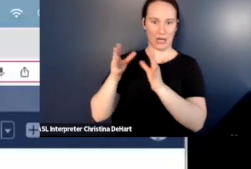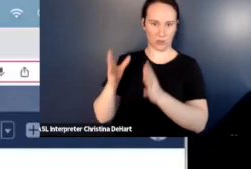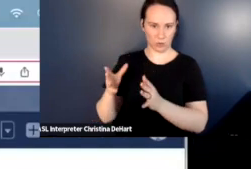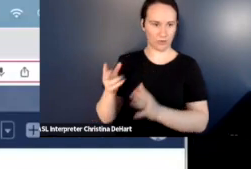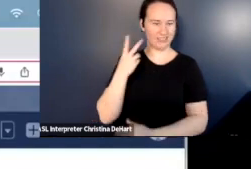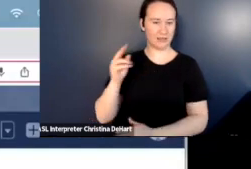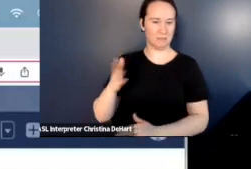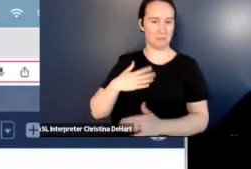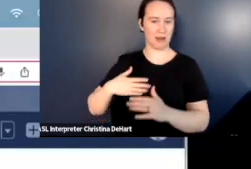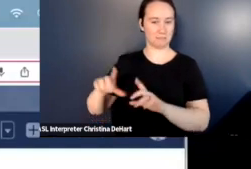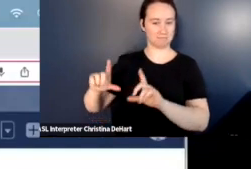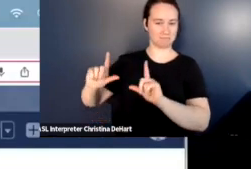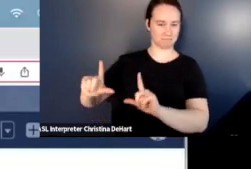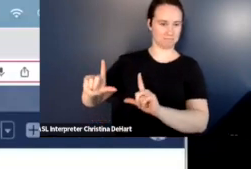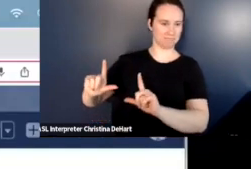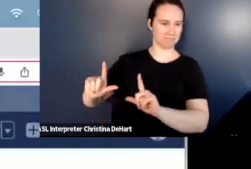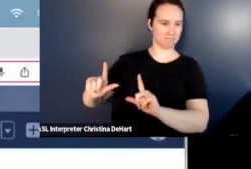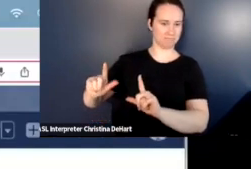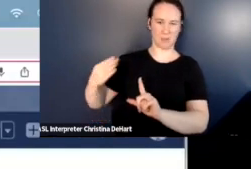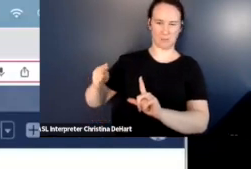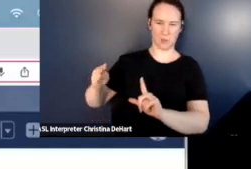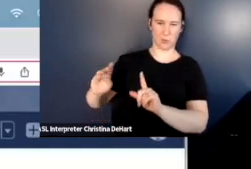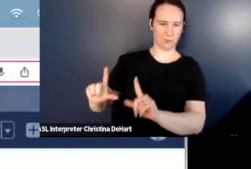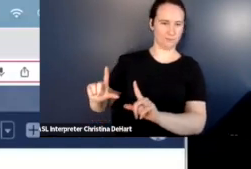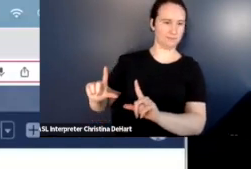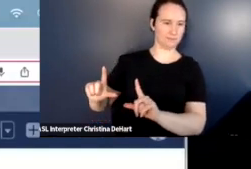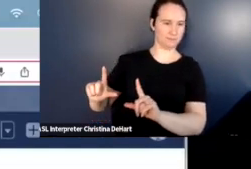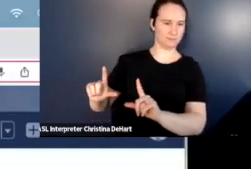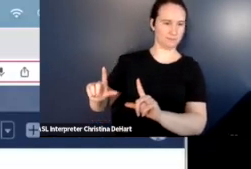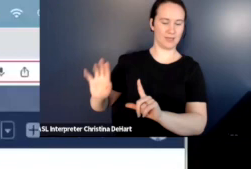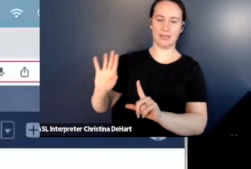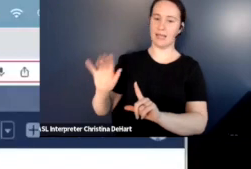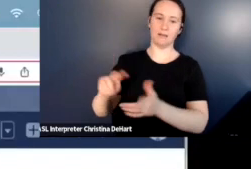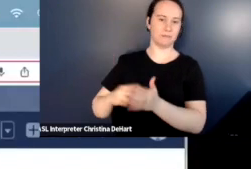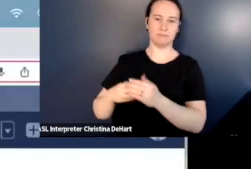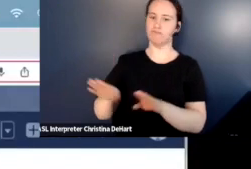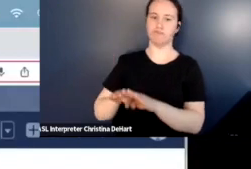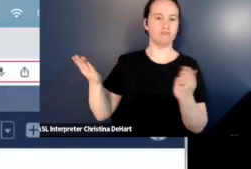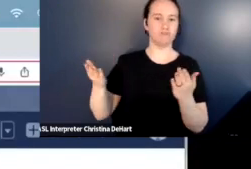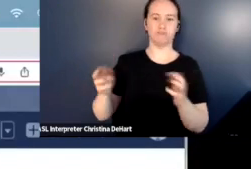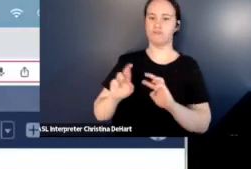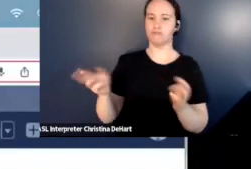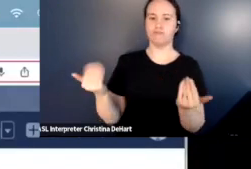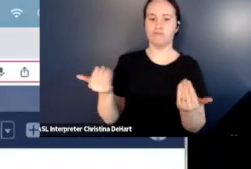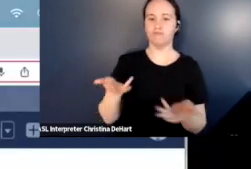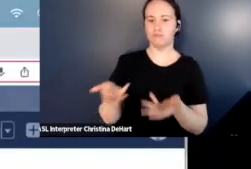of my screen is the window into any type of interaction.